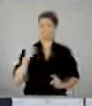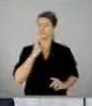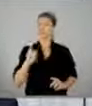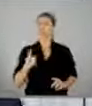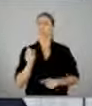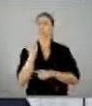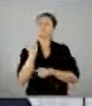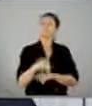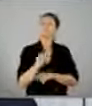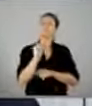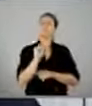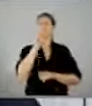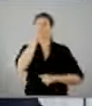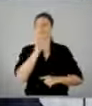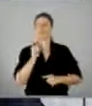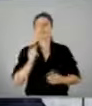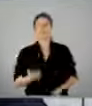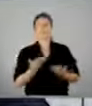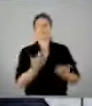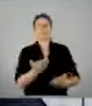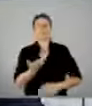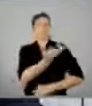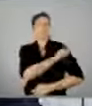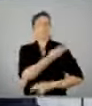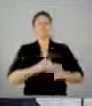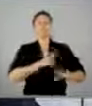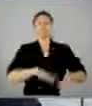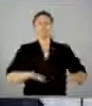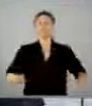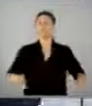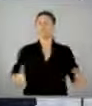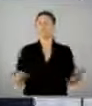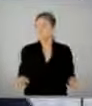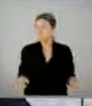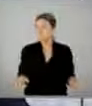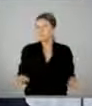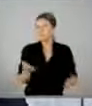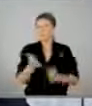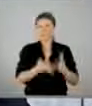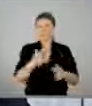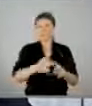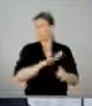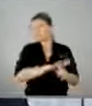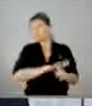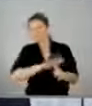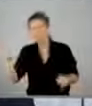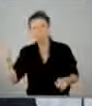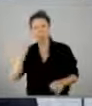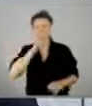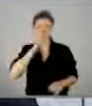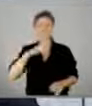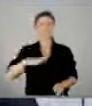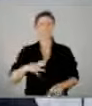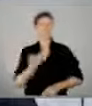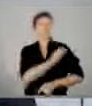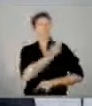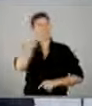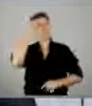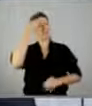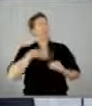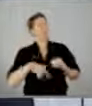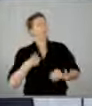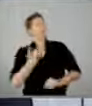comes to these vaccines, that they're safe to take, and it's in your interests and the public health interest of the nation. And so that's why I'm